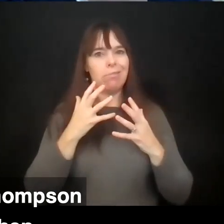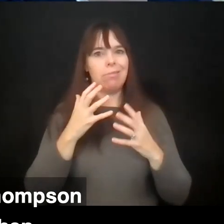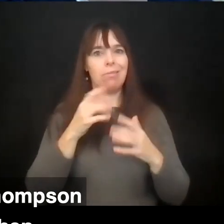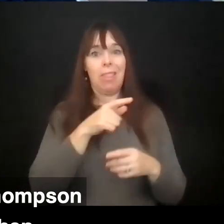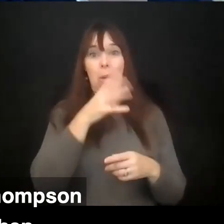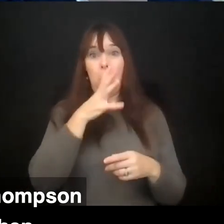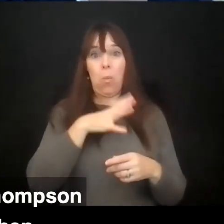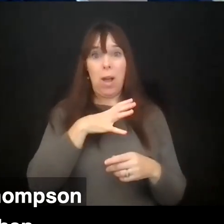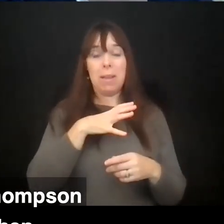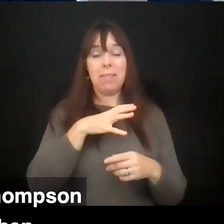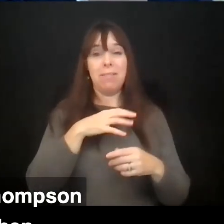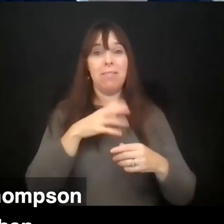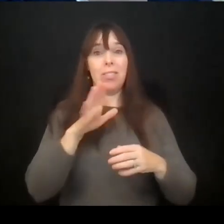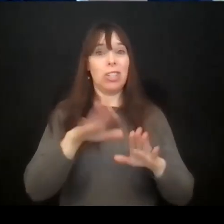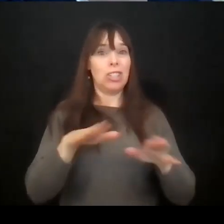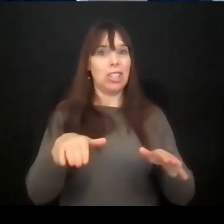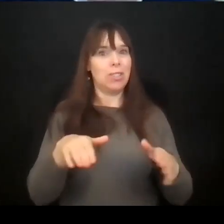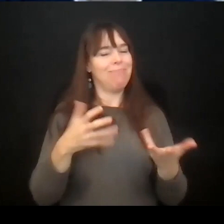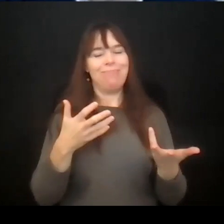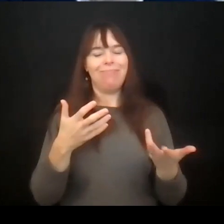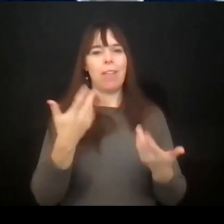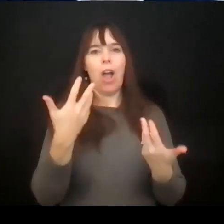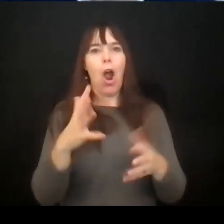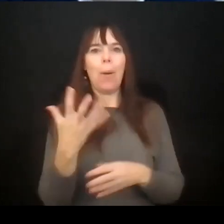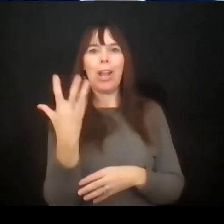Florence Thompson and her kids had left then.